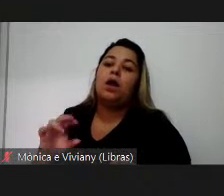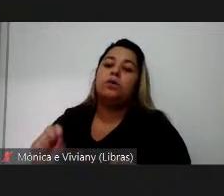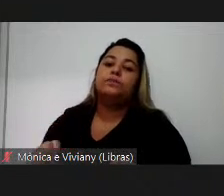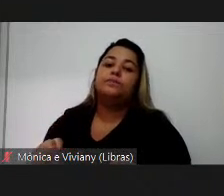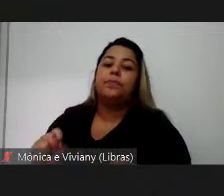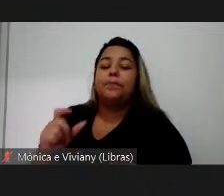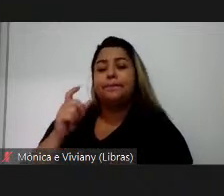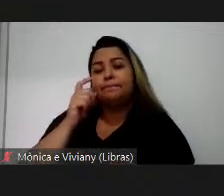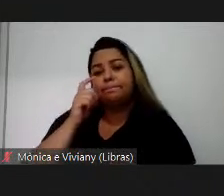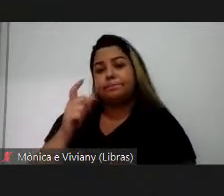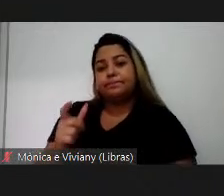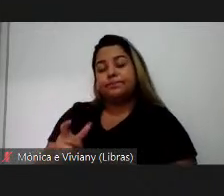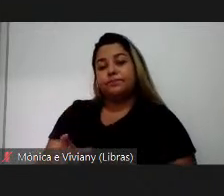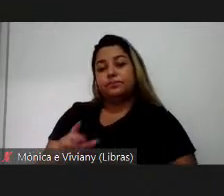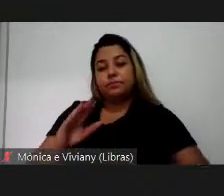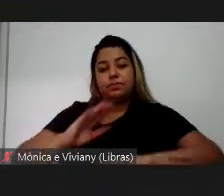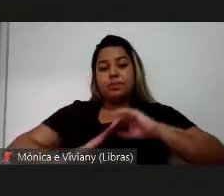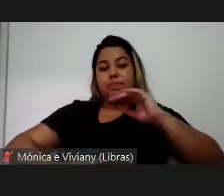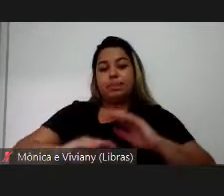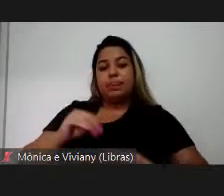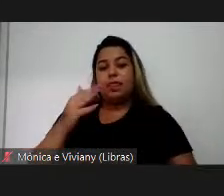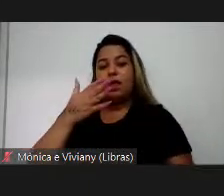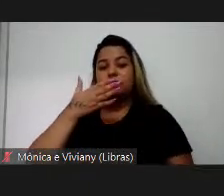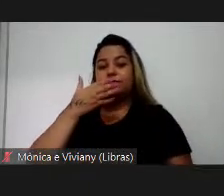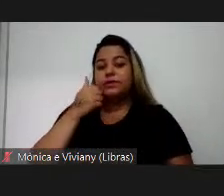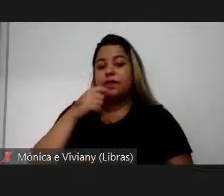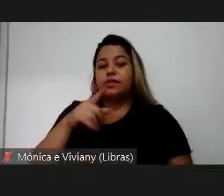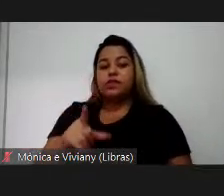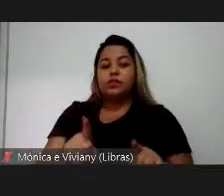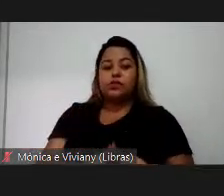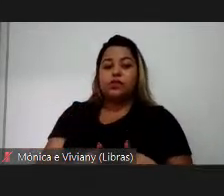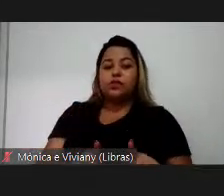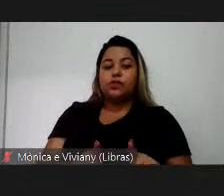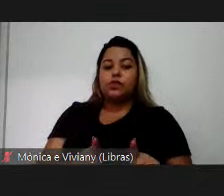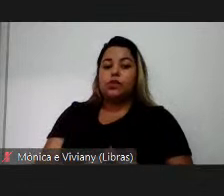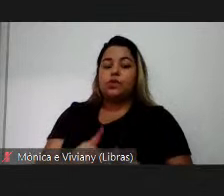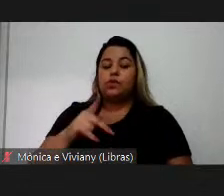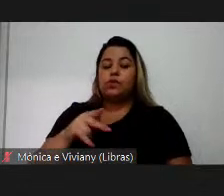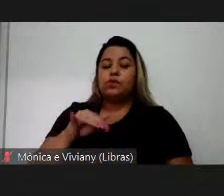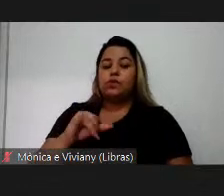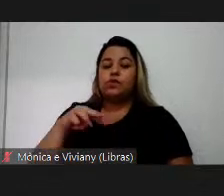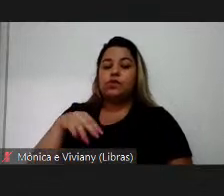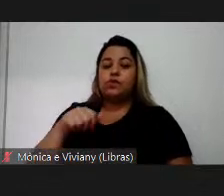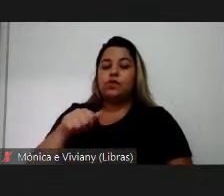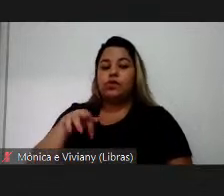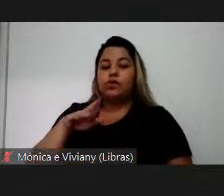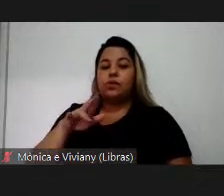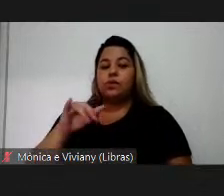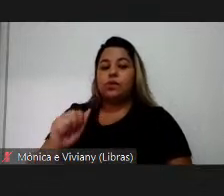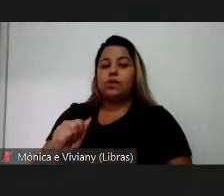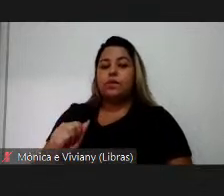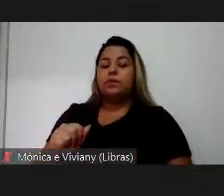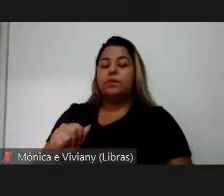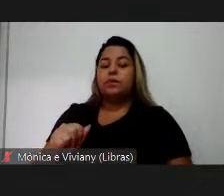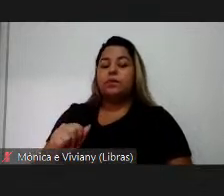a lot of the stakeholders who were interested in the primary care.